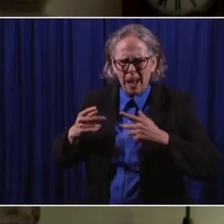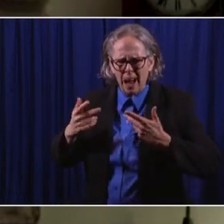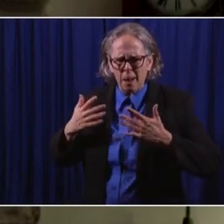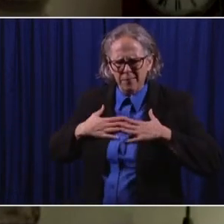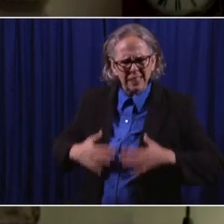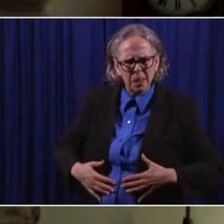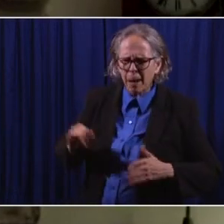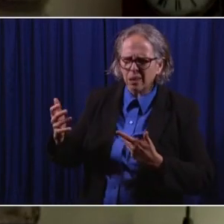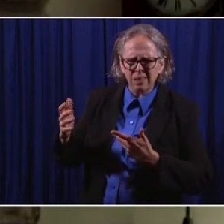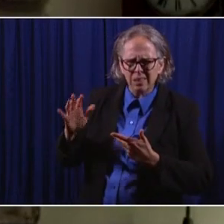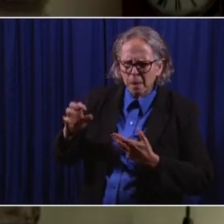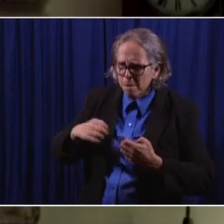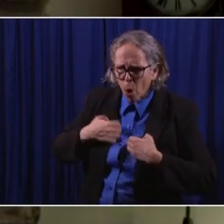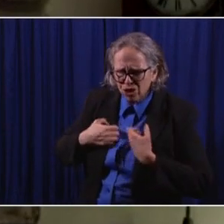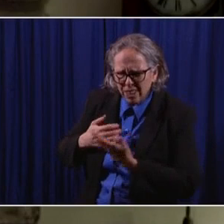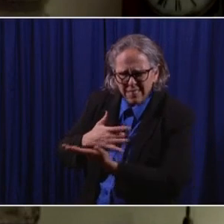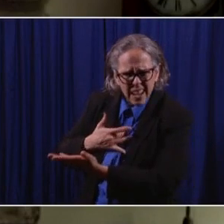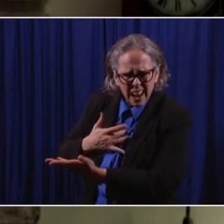to have been a scary